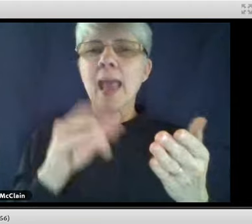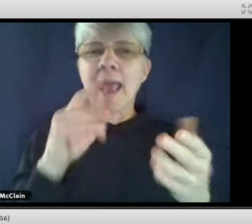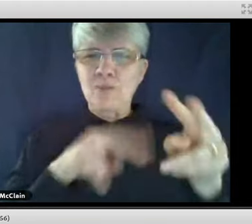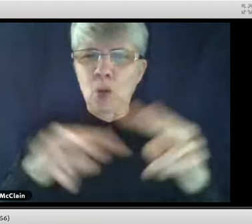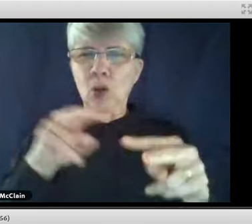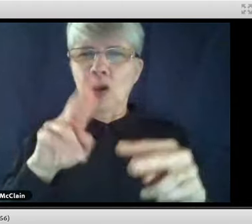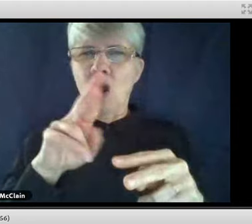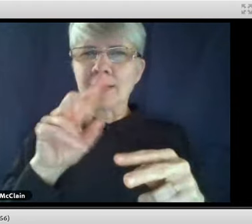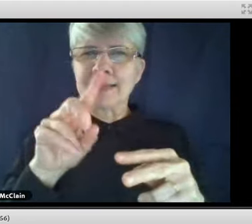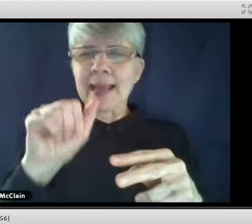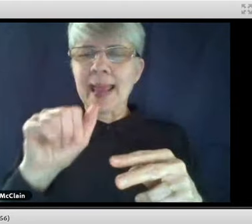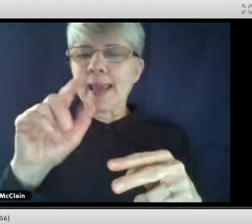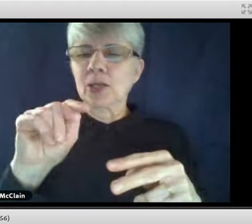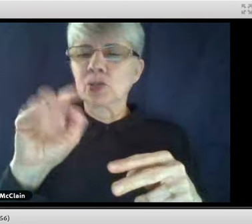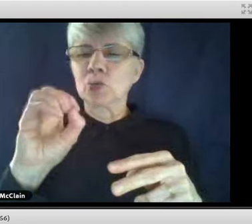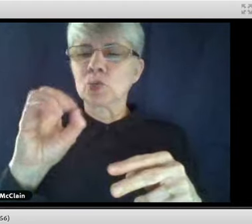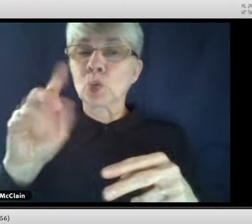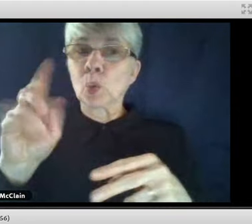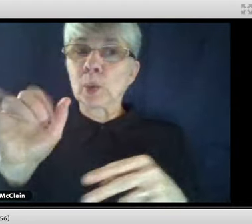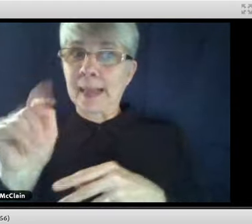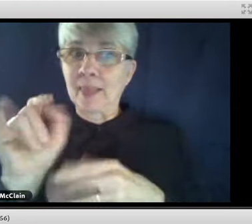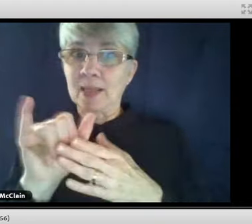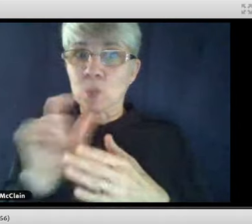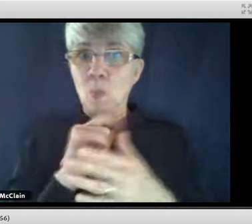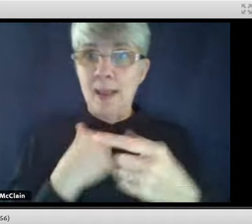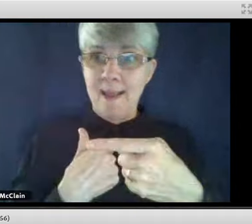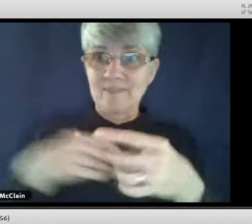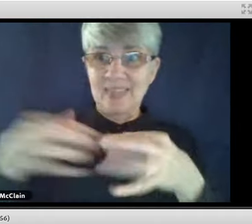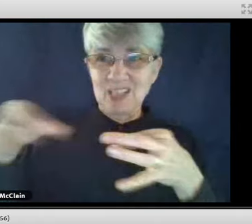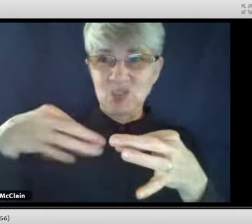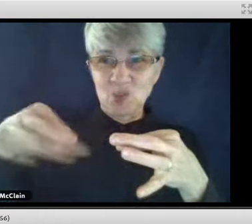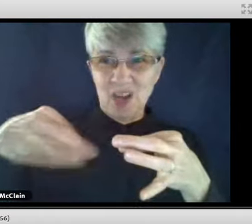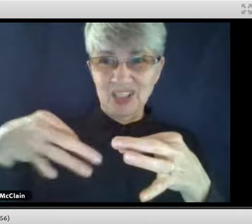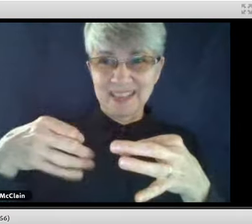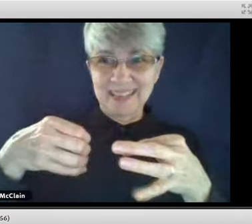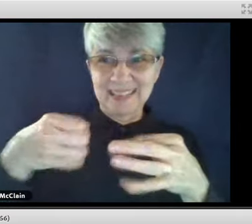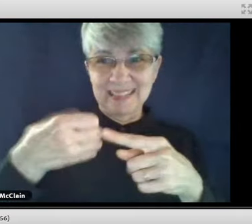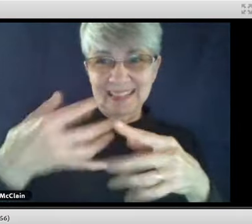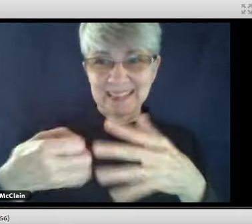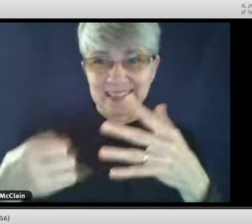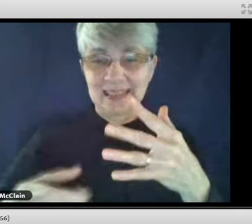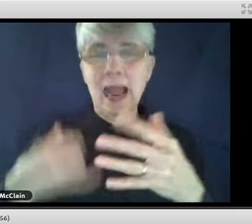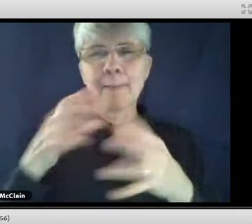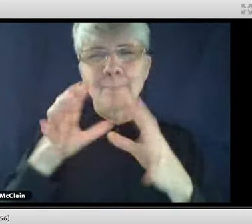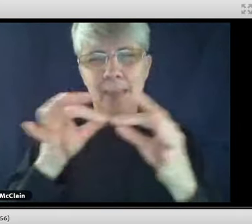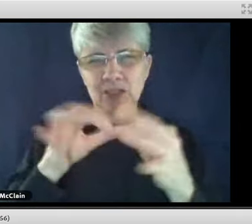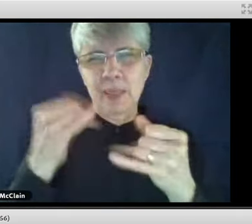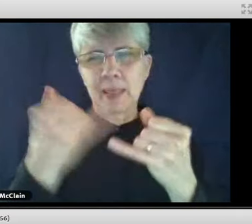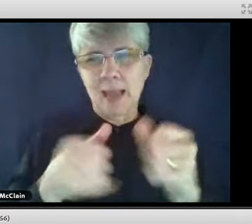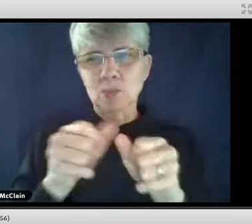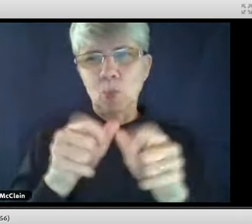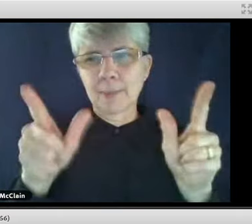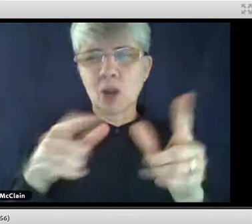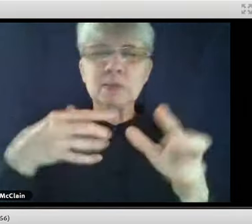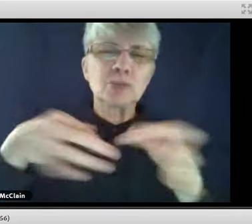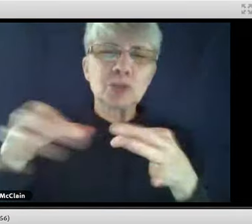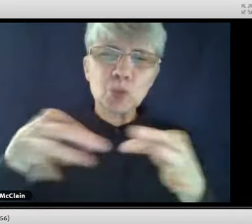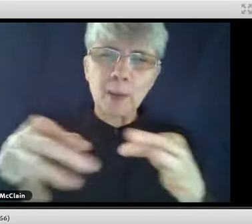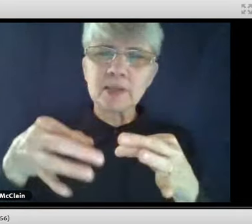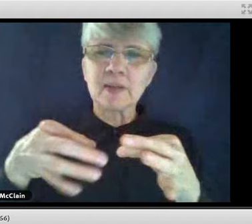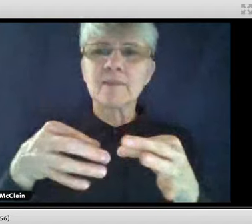RDA toolkit, okay, this is where we have the RDA instructions. I mentioned this in the last webinar. This is our descriptive cataloging